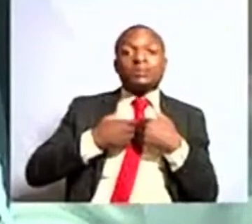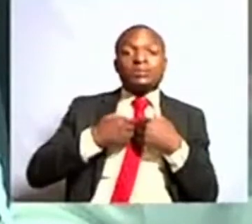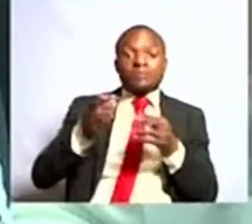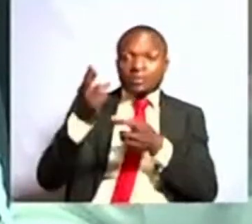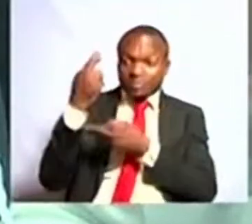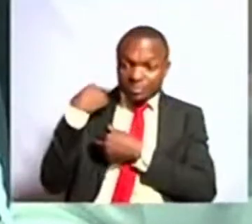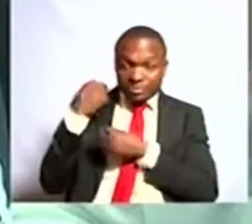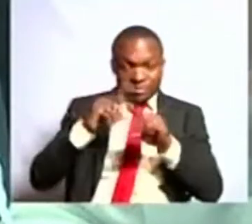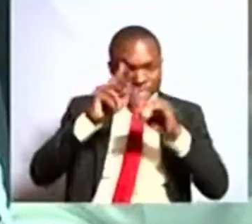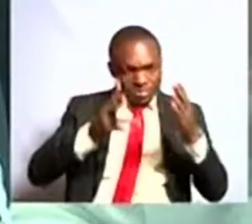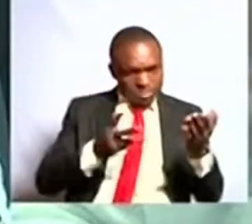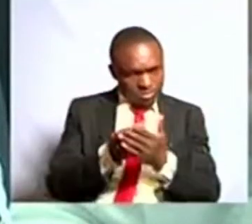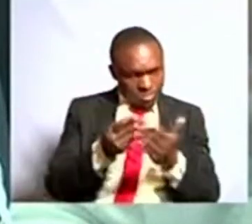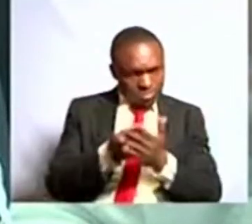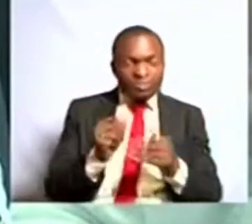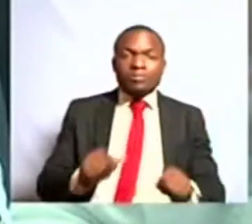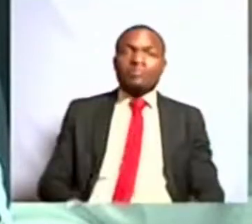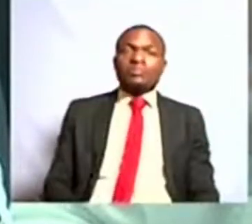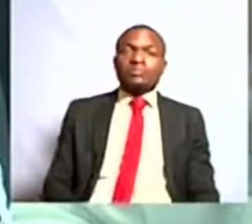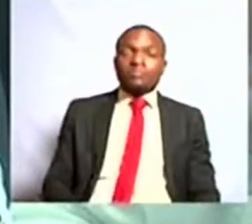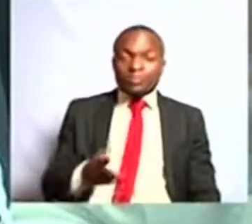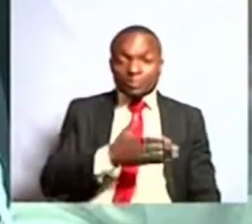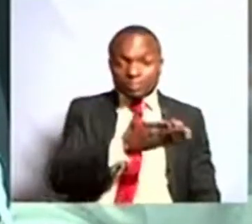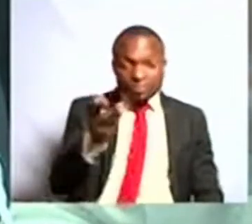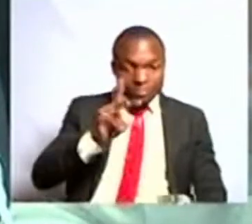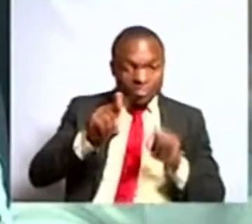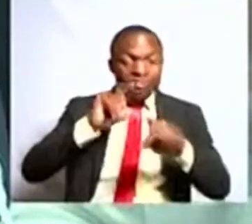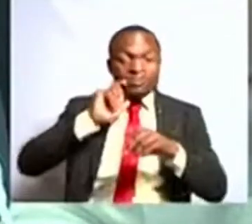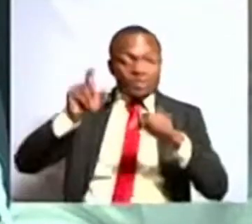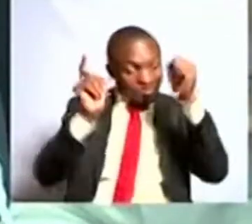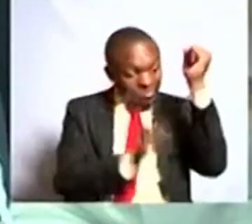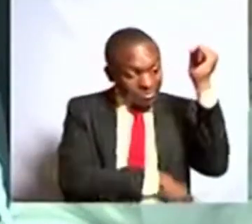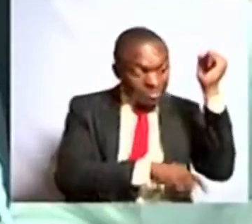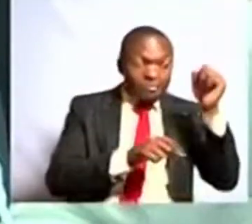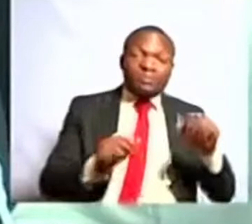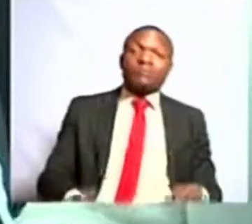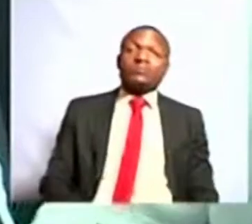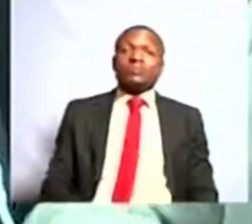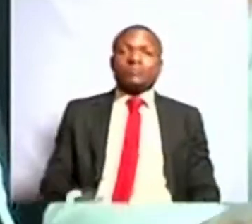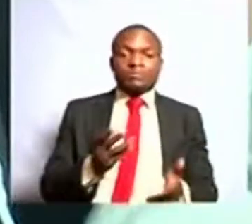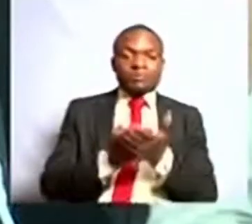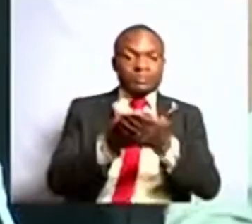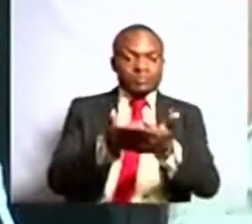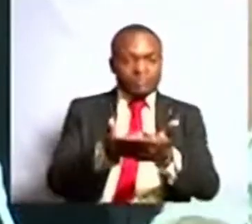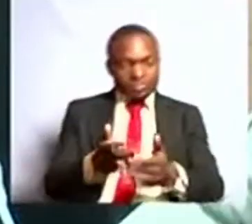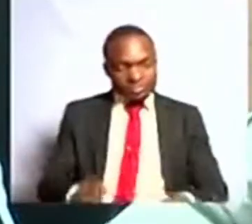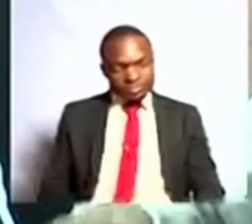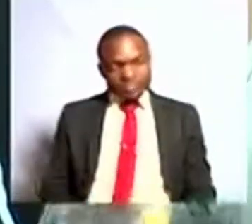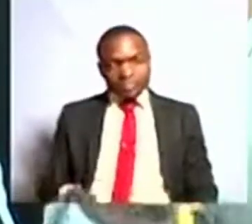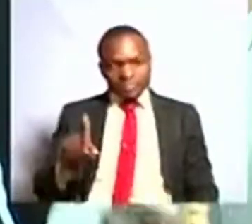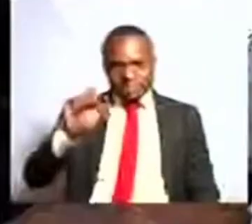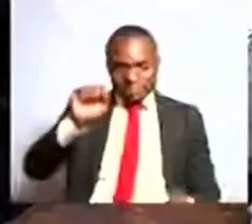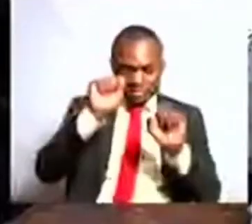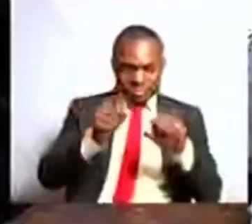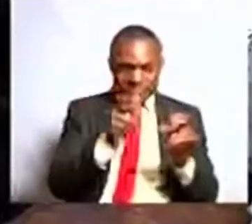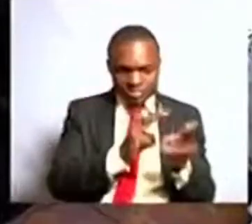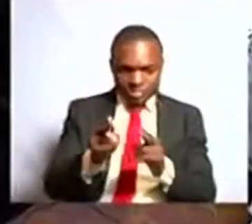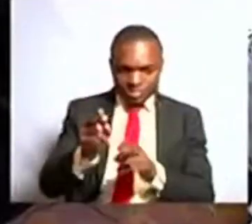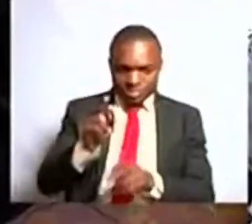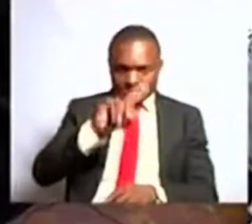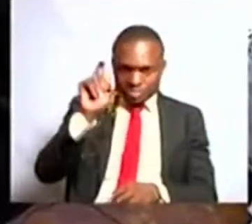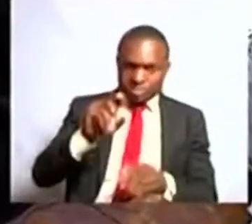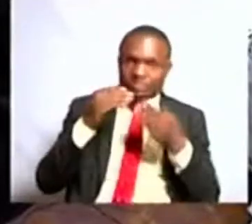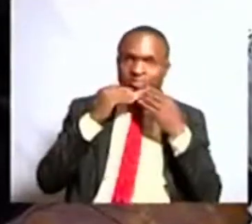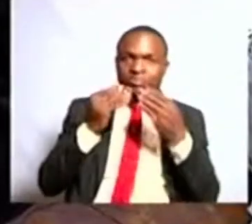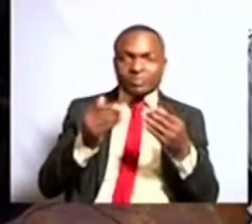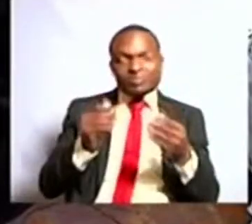Director of Finance. Those people must be disciplined. I submit. PS, take up the question. Thank you